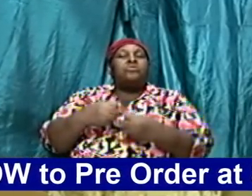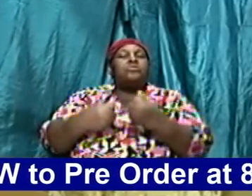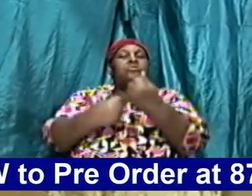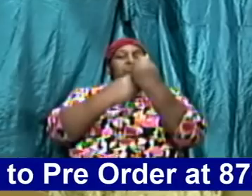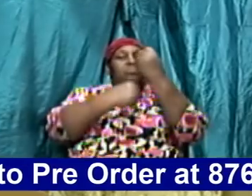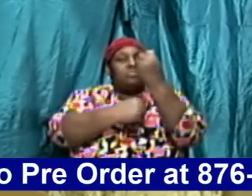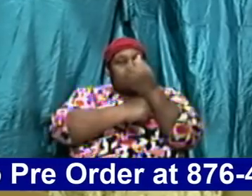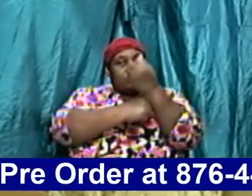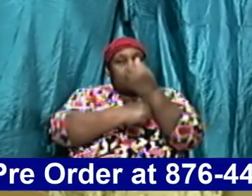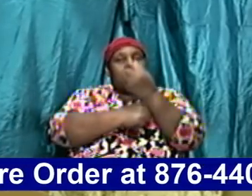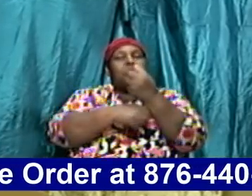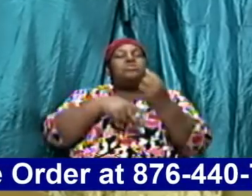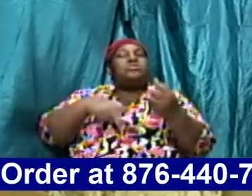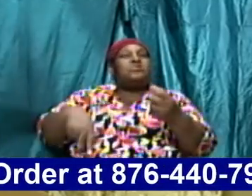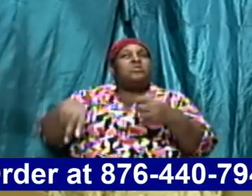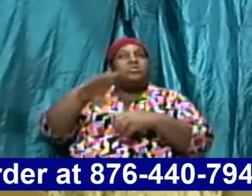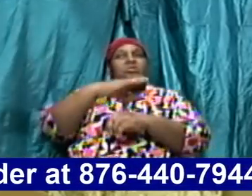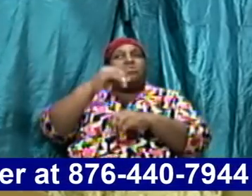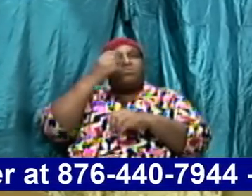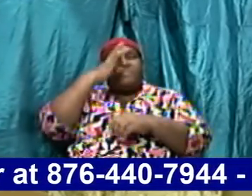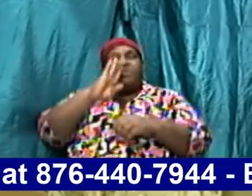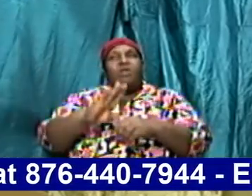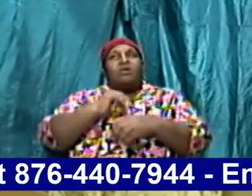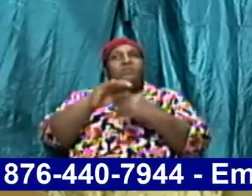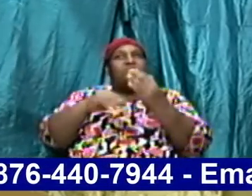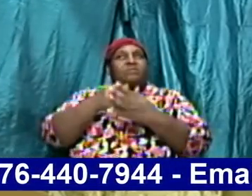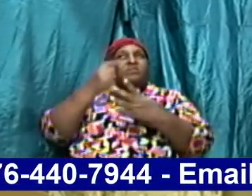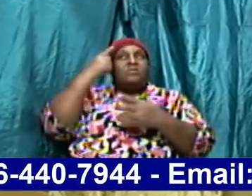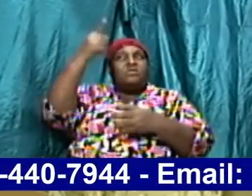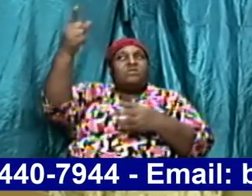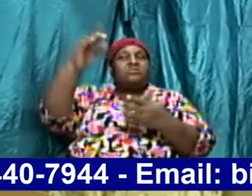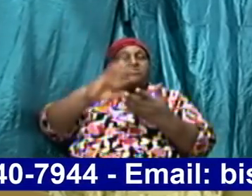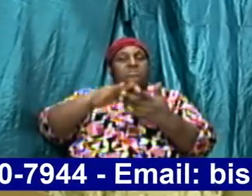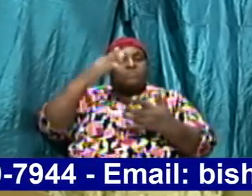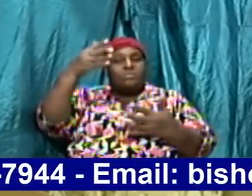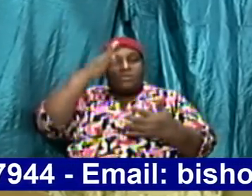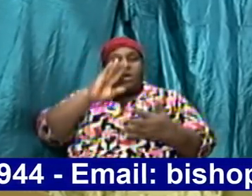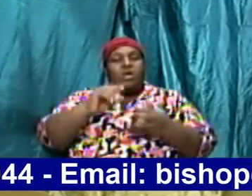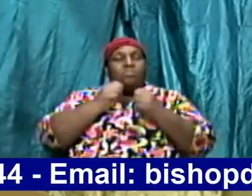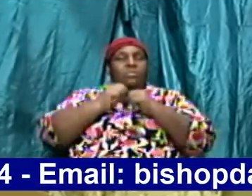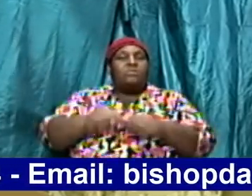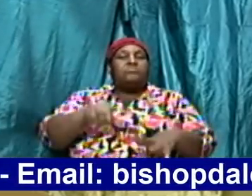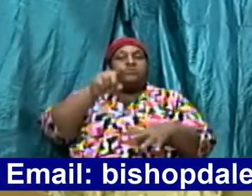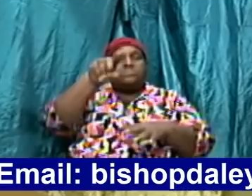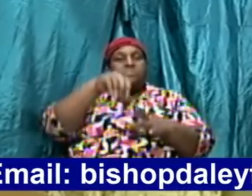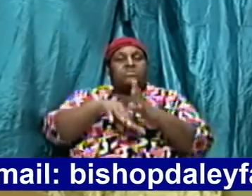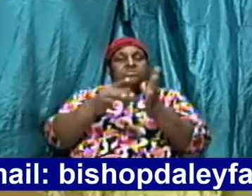God, because it's all for His glory. God bless you. In Jesus' name.